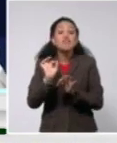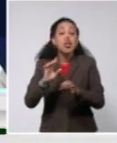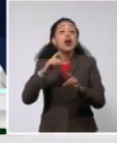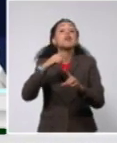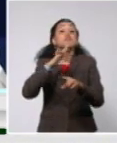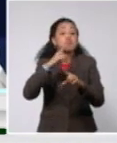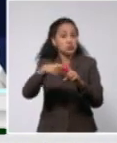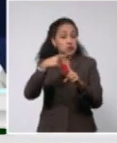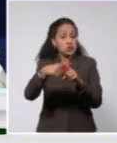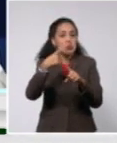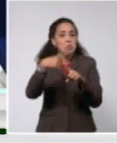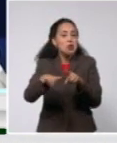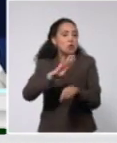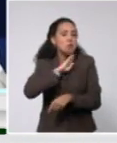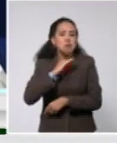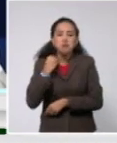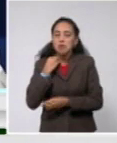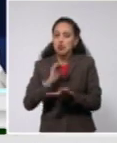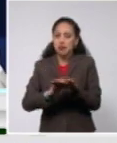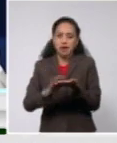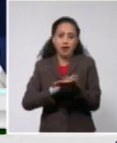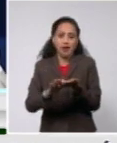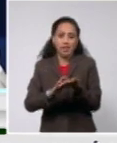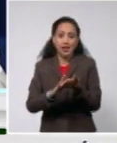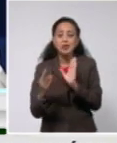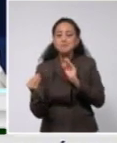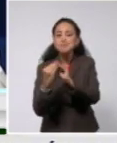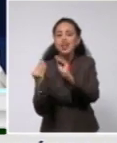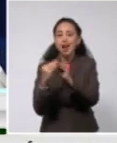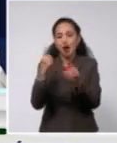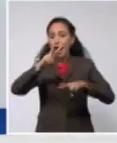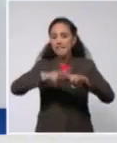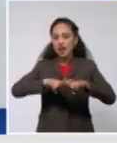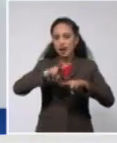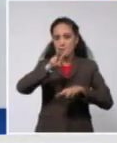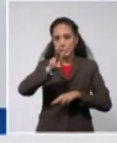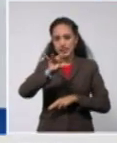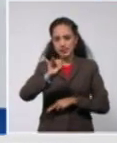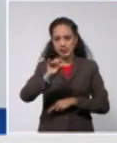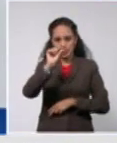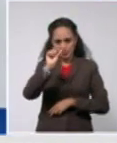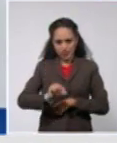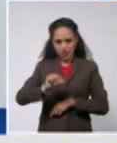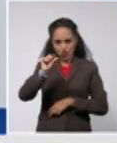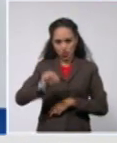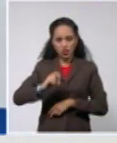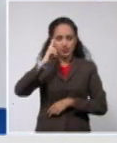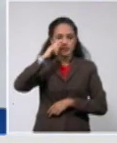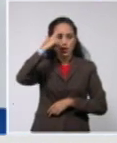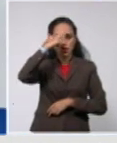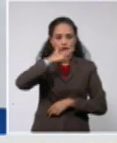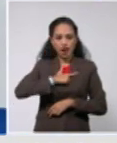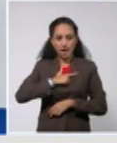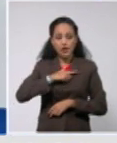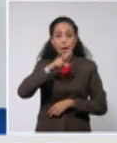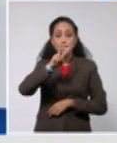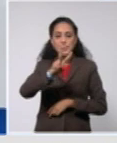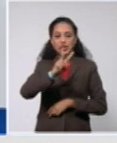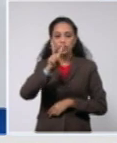Of these 62 autochthonous cases diagnosed yesterday, 27 belong to